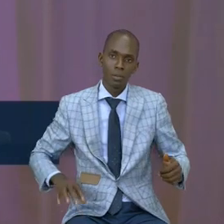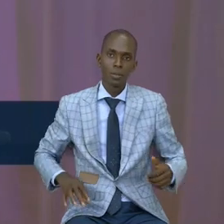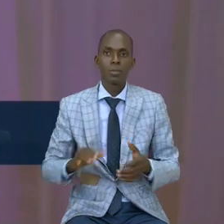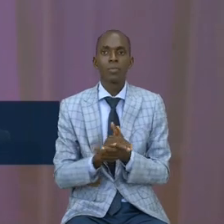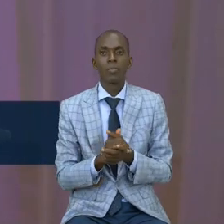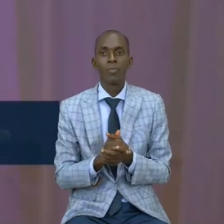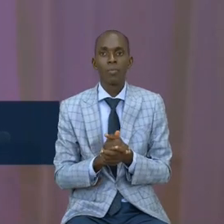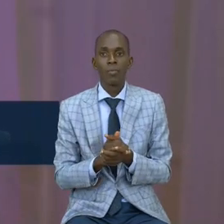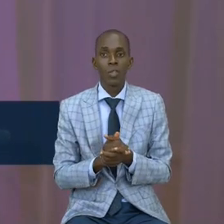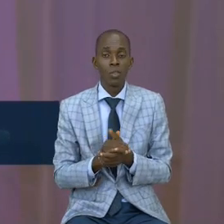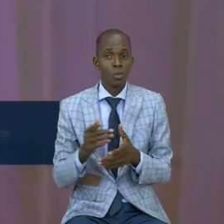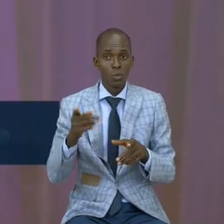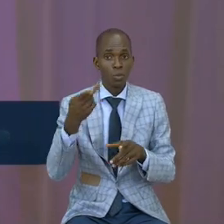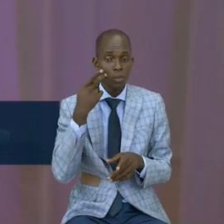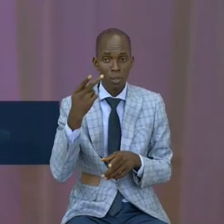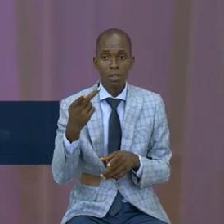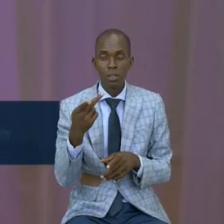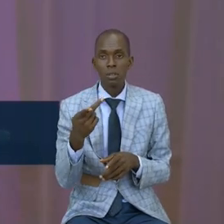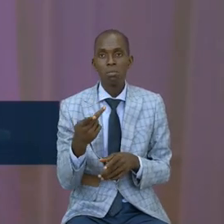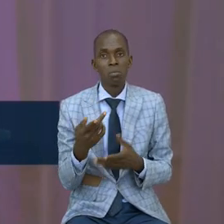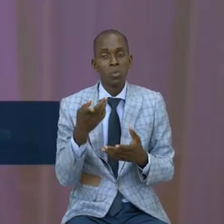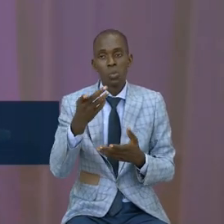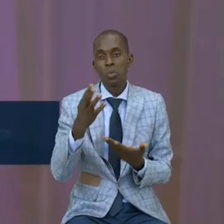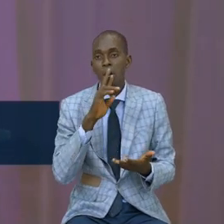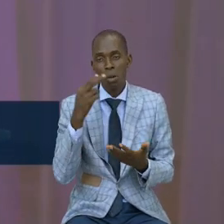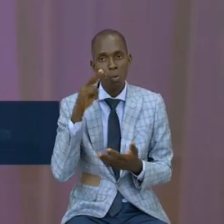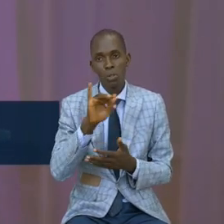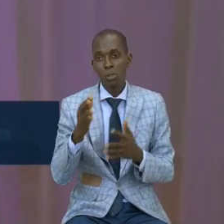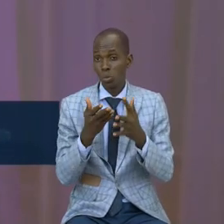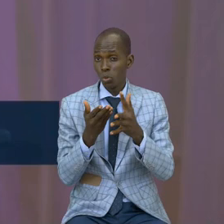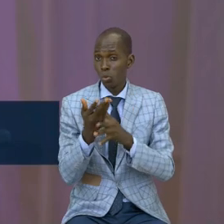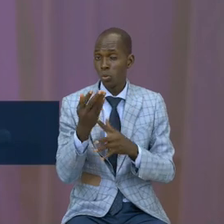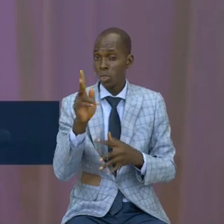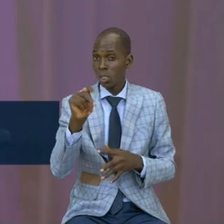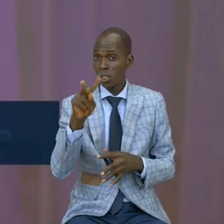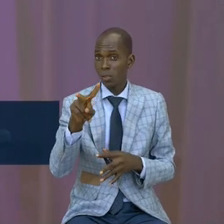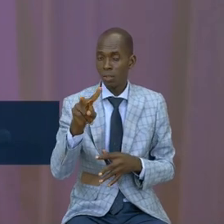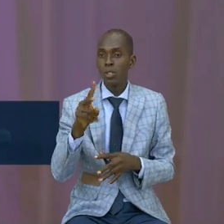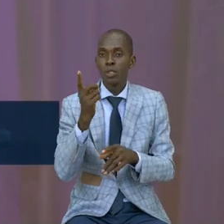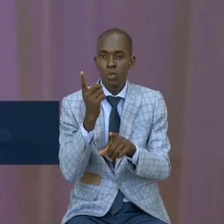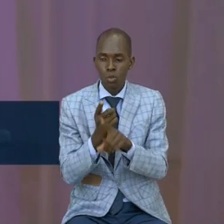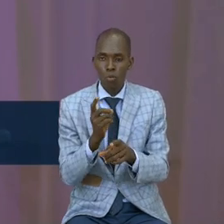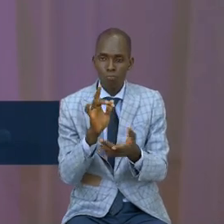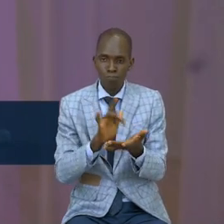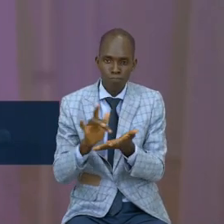There's a phone number you can call and can send message to. The number is